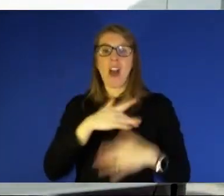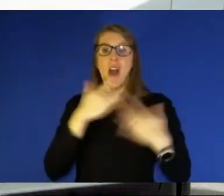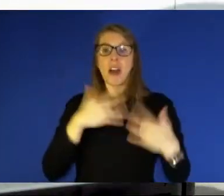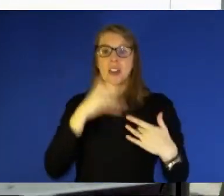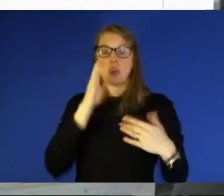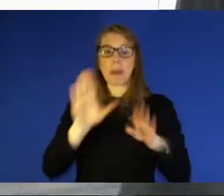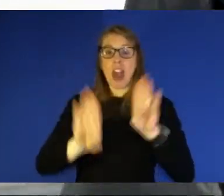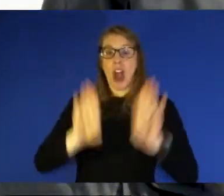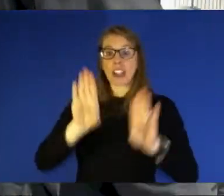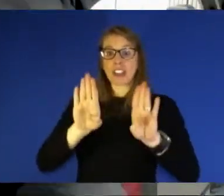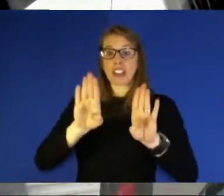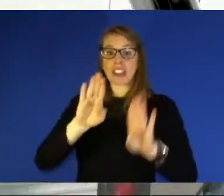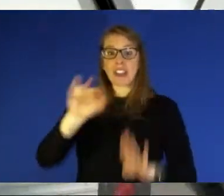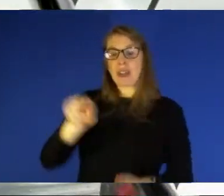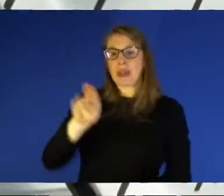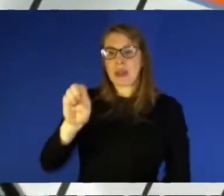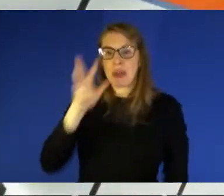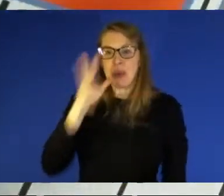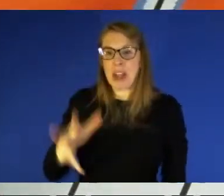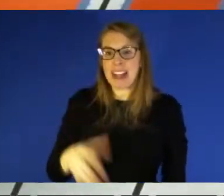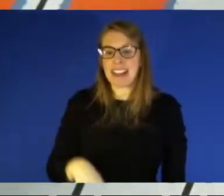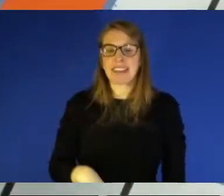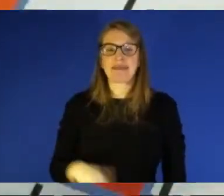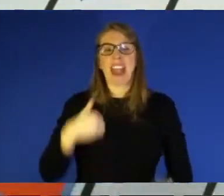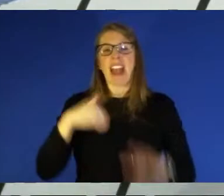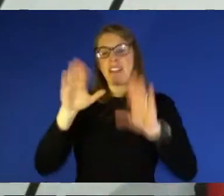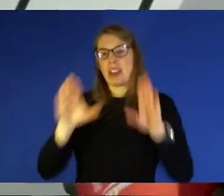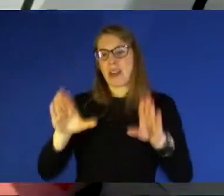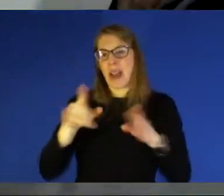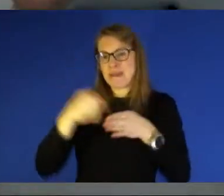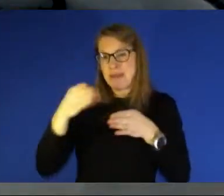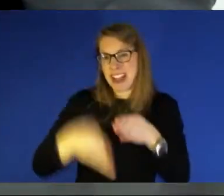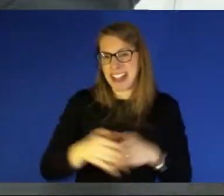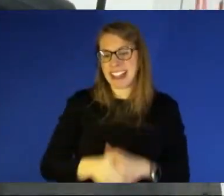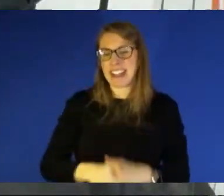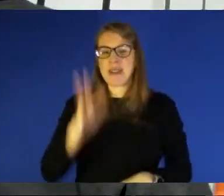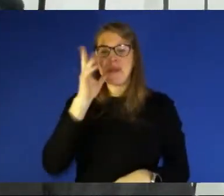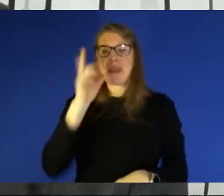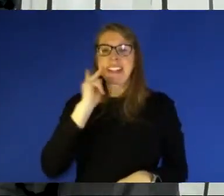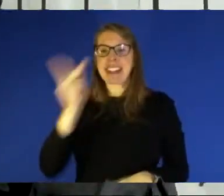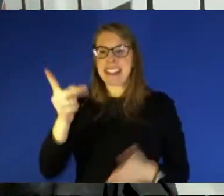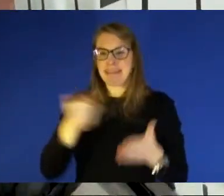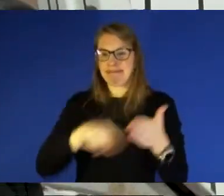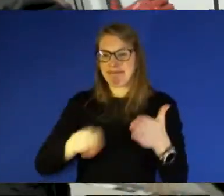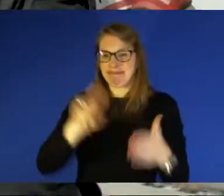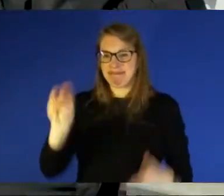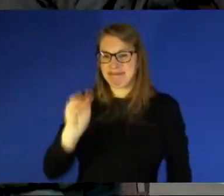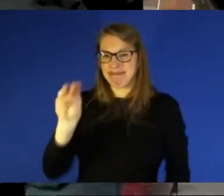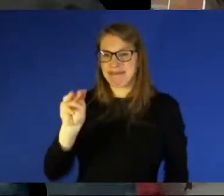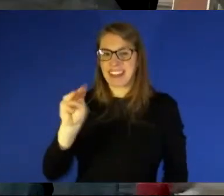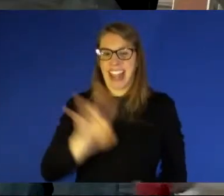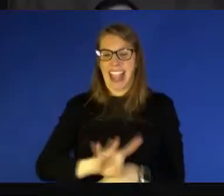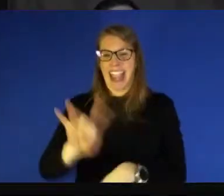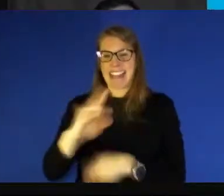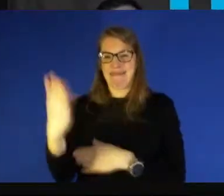in June. Have a great weekend, everyone, and we will see you right back here Monday morning at 8 a.m.